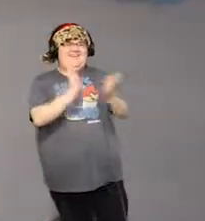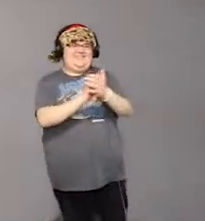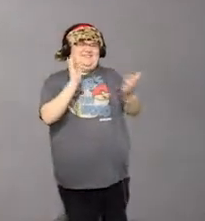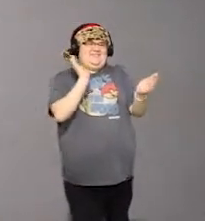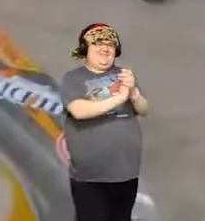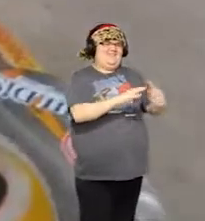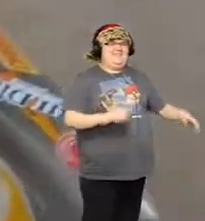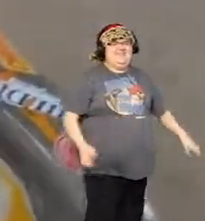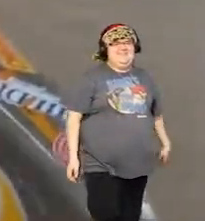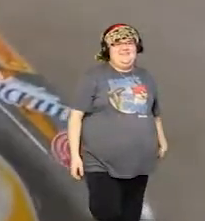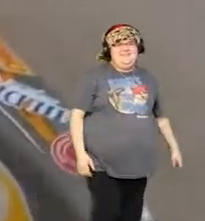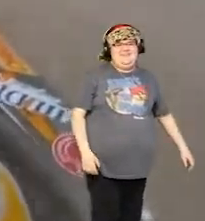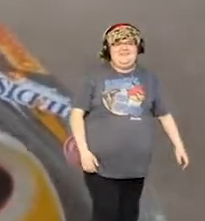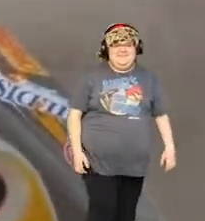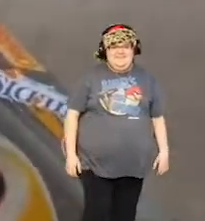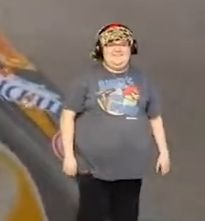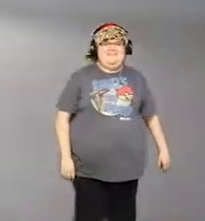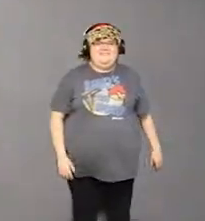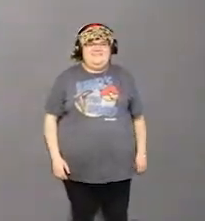Yes!